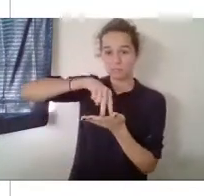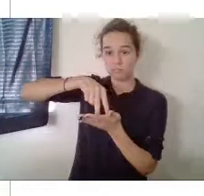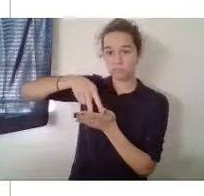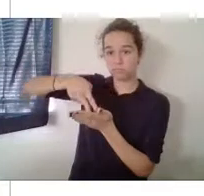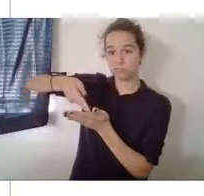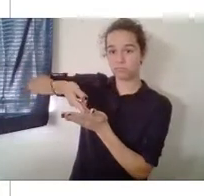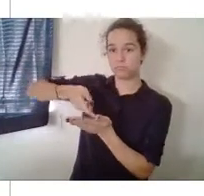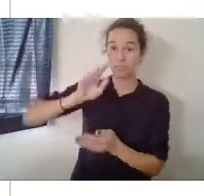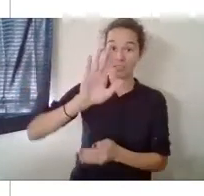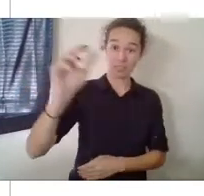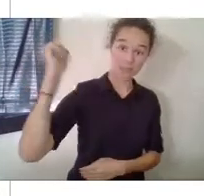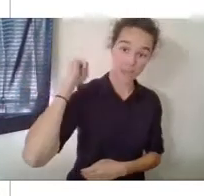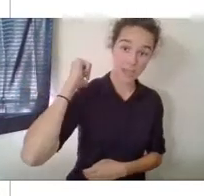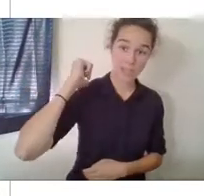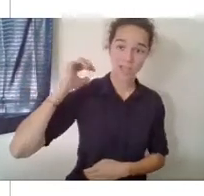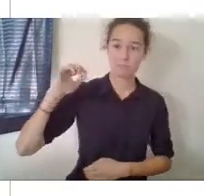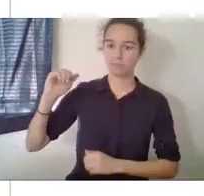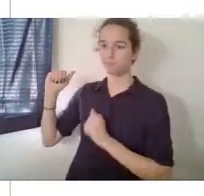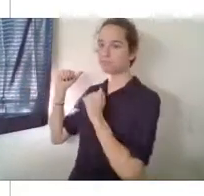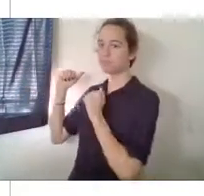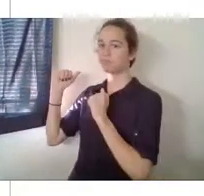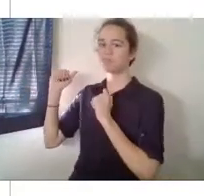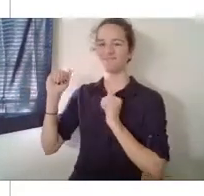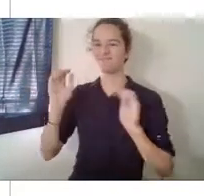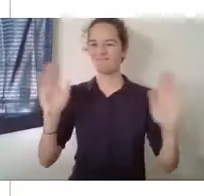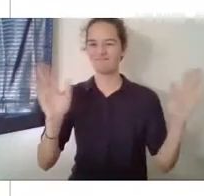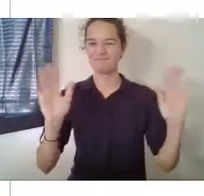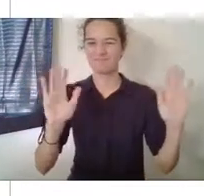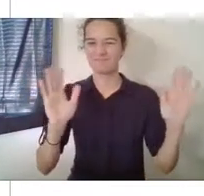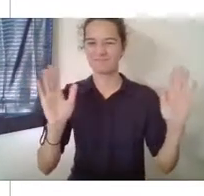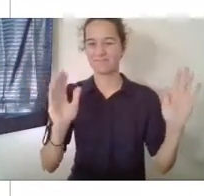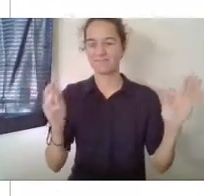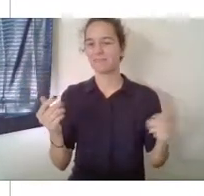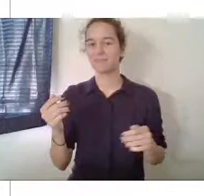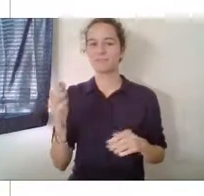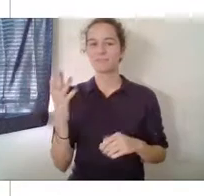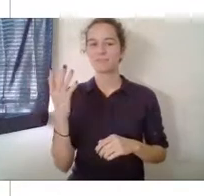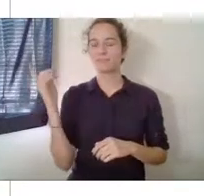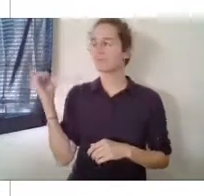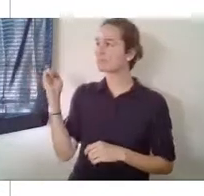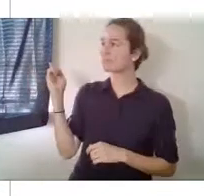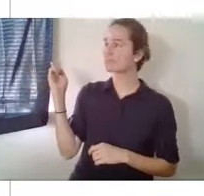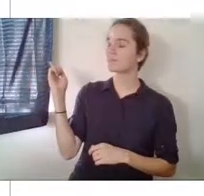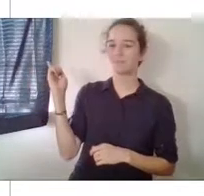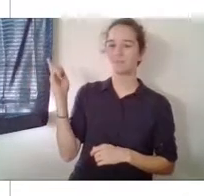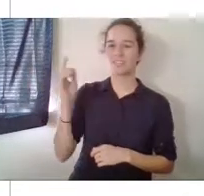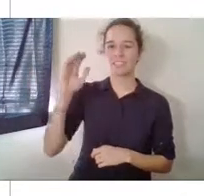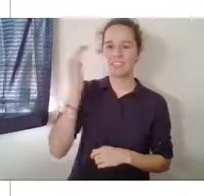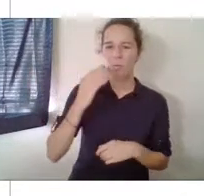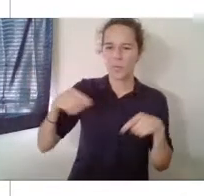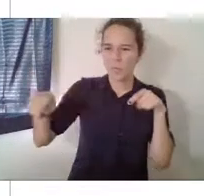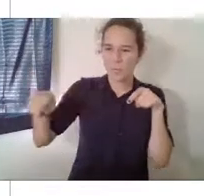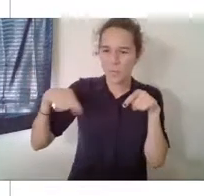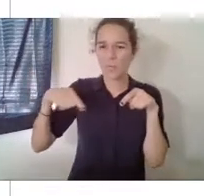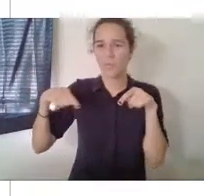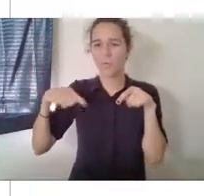all of you, the audience, and he spins, he shows his back to the audience, and he can't regain composure. He's swaying back and